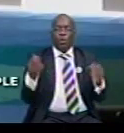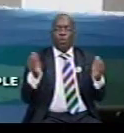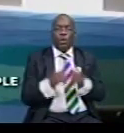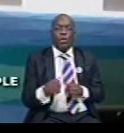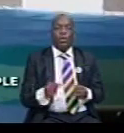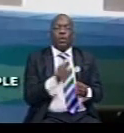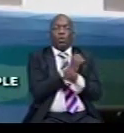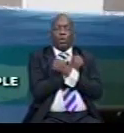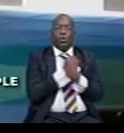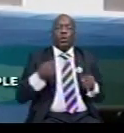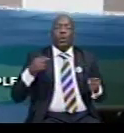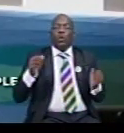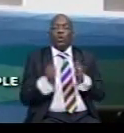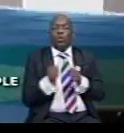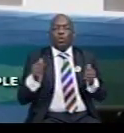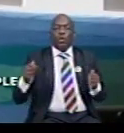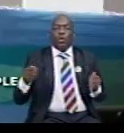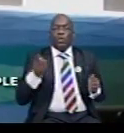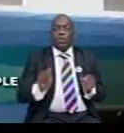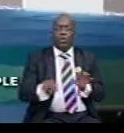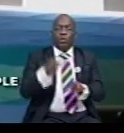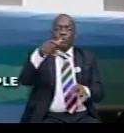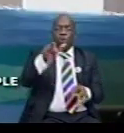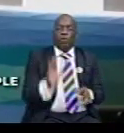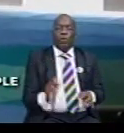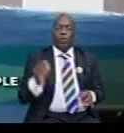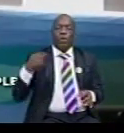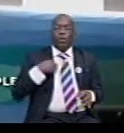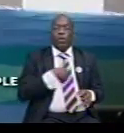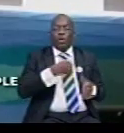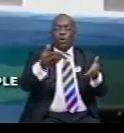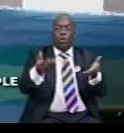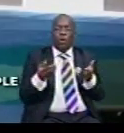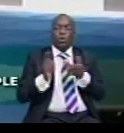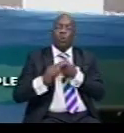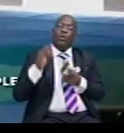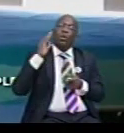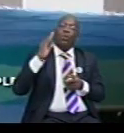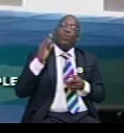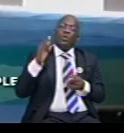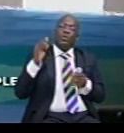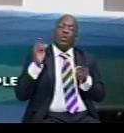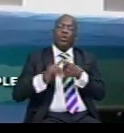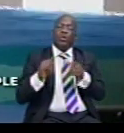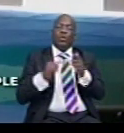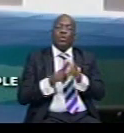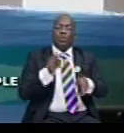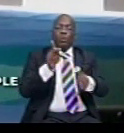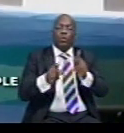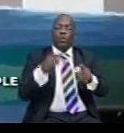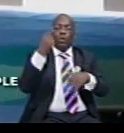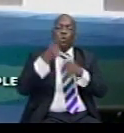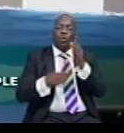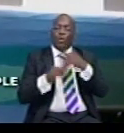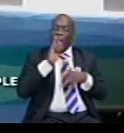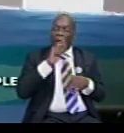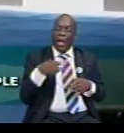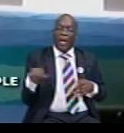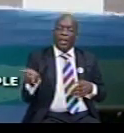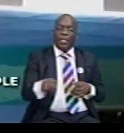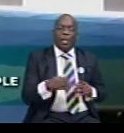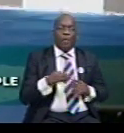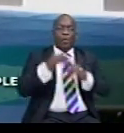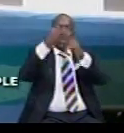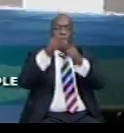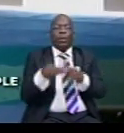the Spirit of God. We want to preach to these people. What are their peculiarities? Deadening